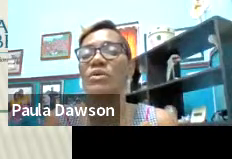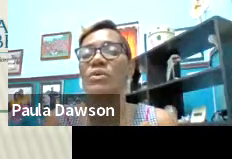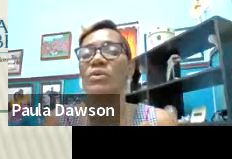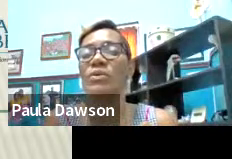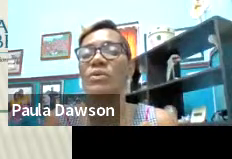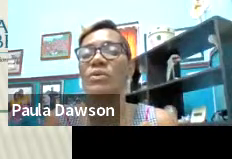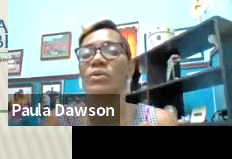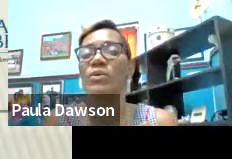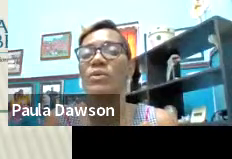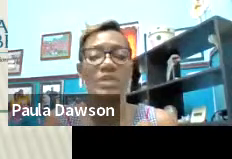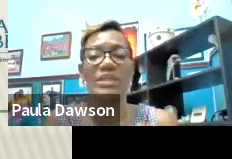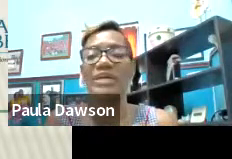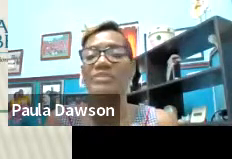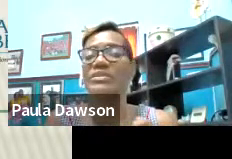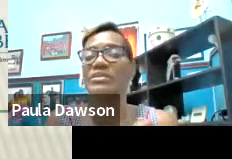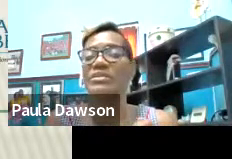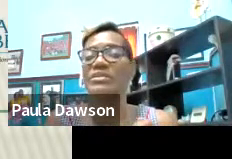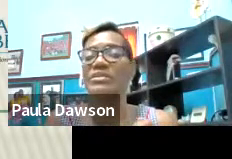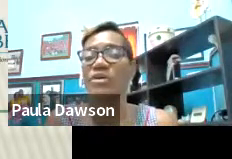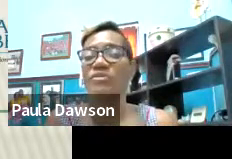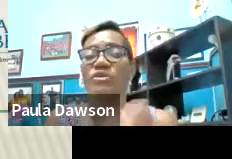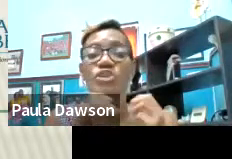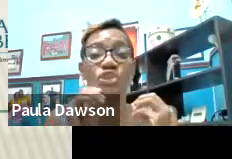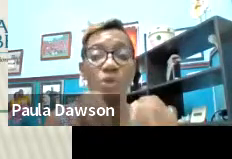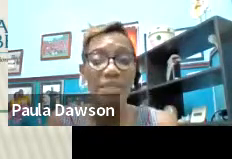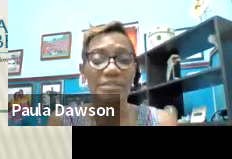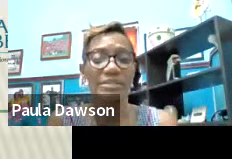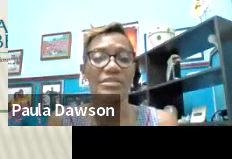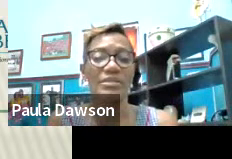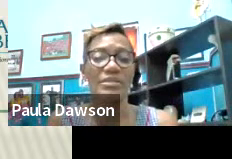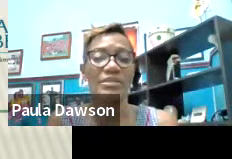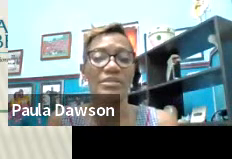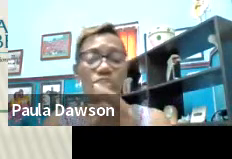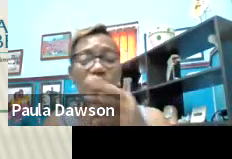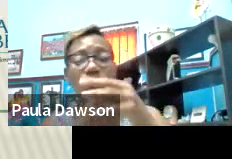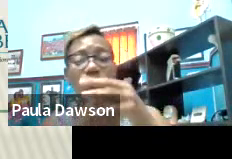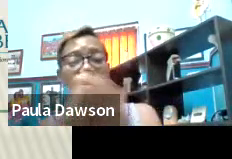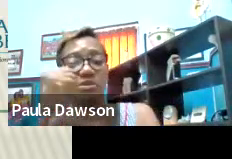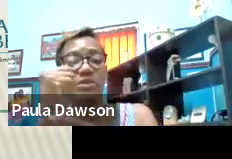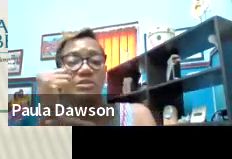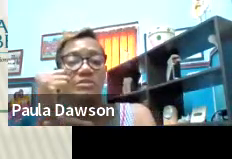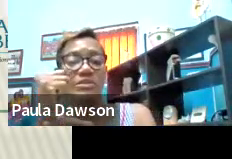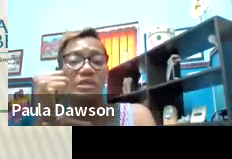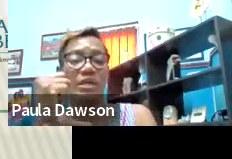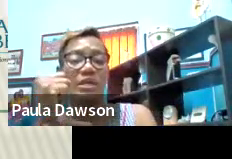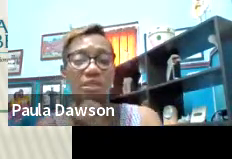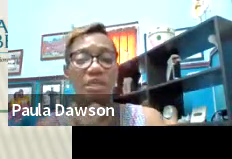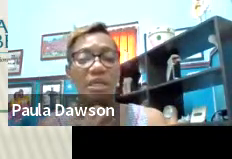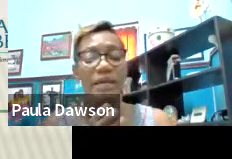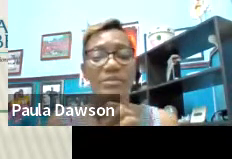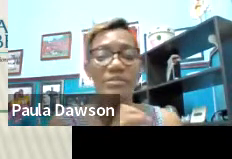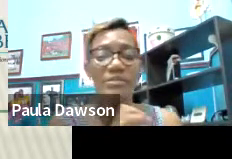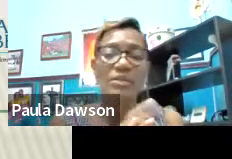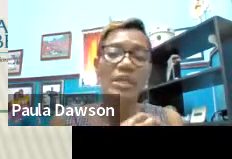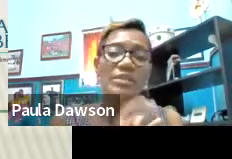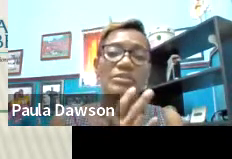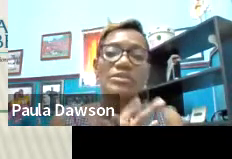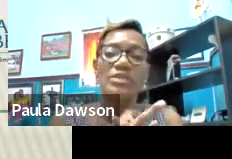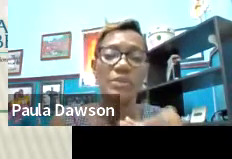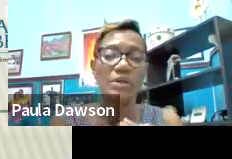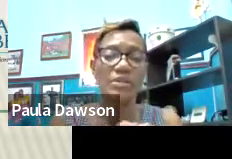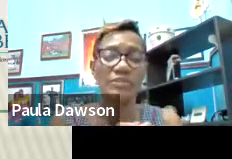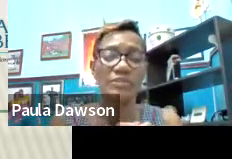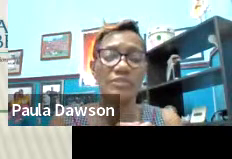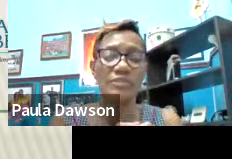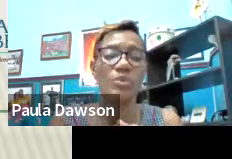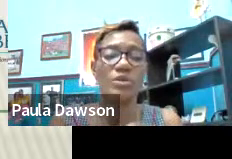subluxation, or you can have dislocation of the joint itself, where the joint pulls out of the socket. And there's something called